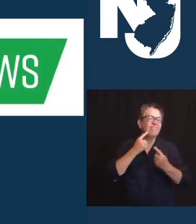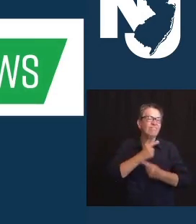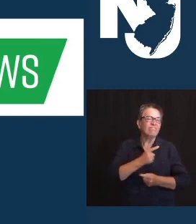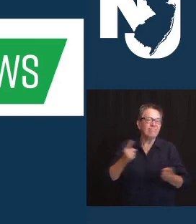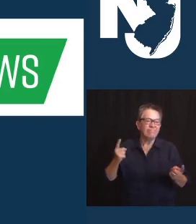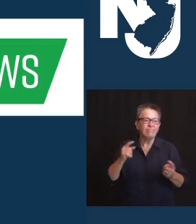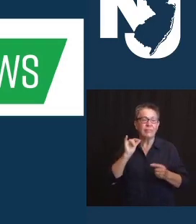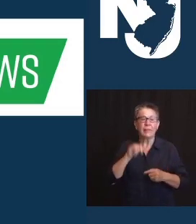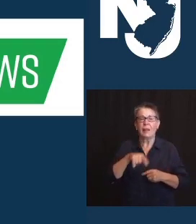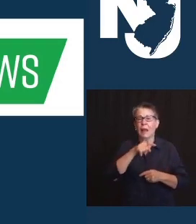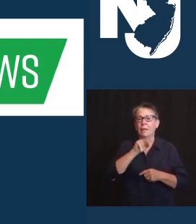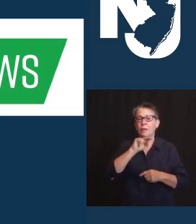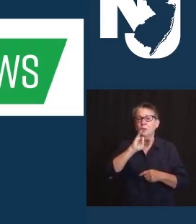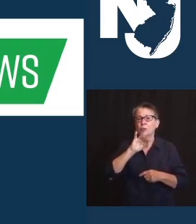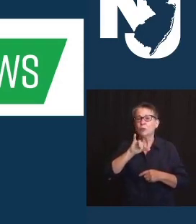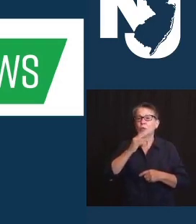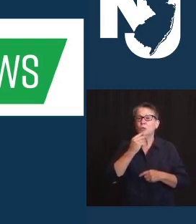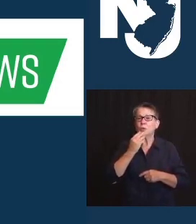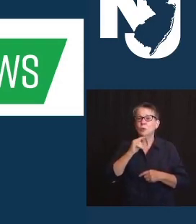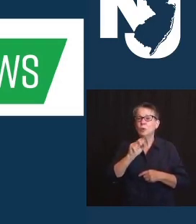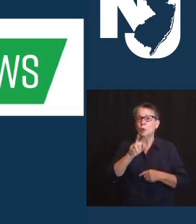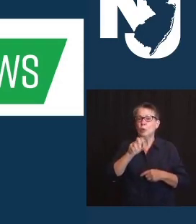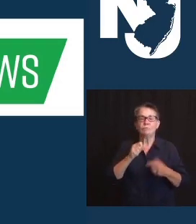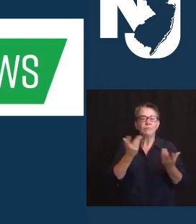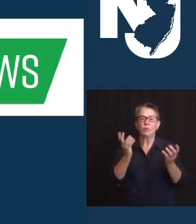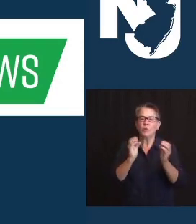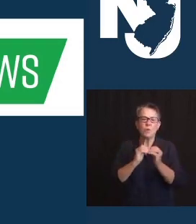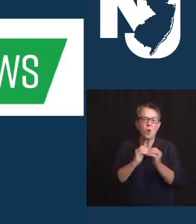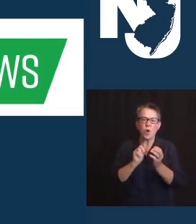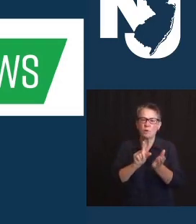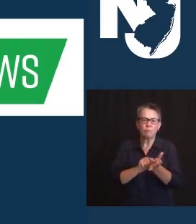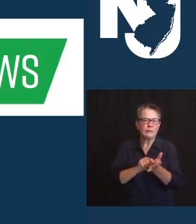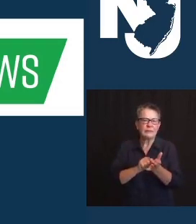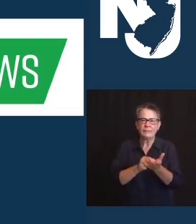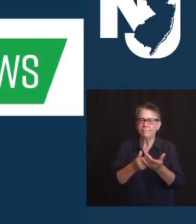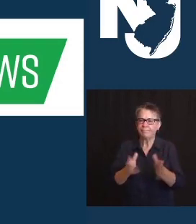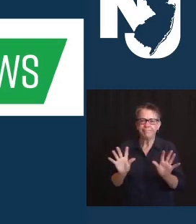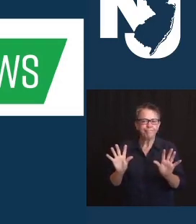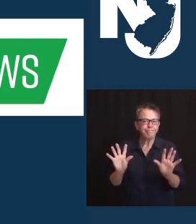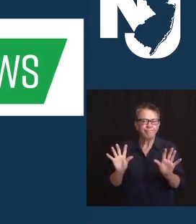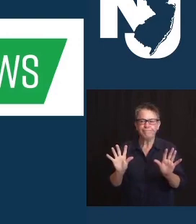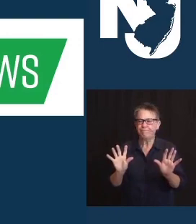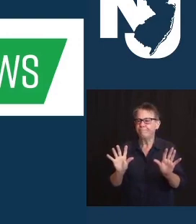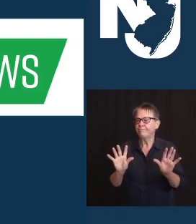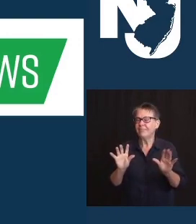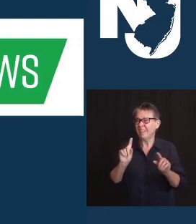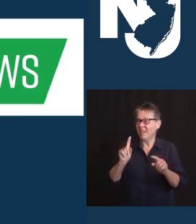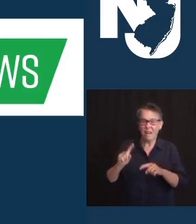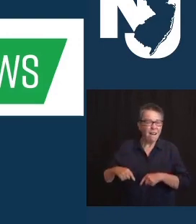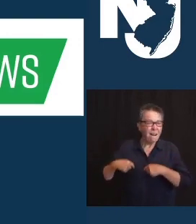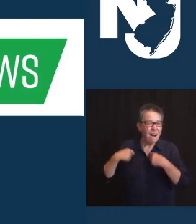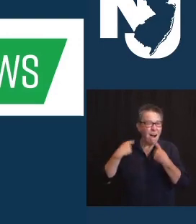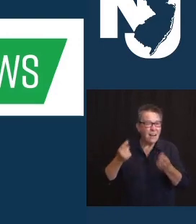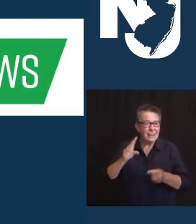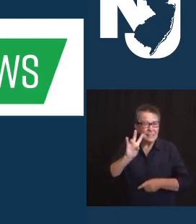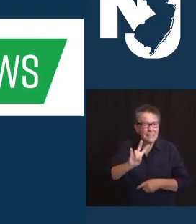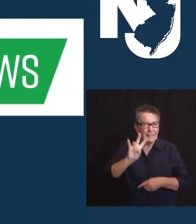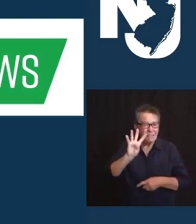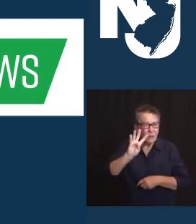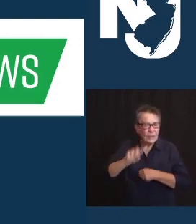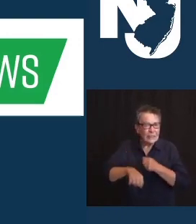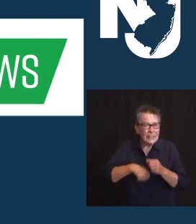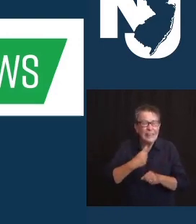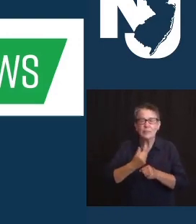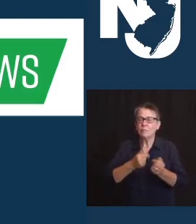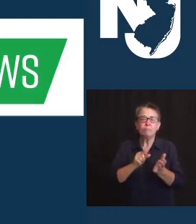Jersey. The News was an important link that connected New Jersey's diverse Jewish communities and which strengthened the bond between our state